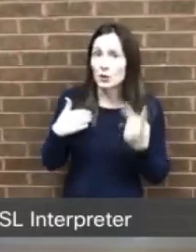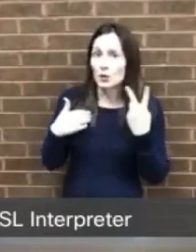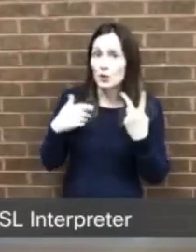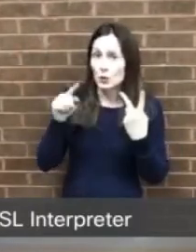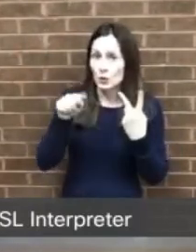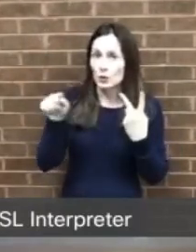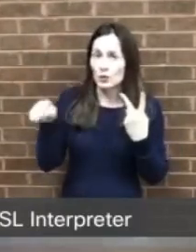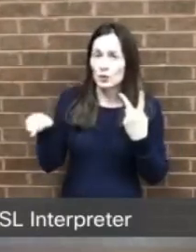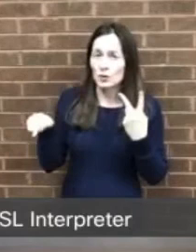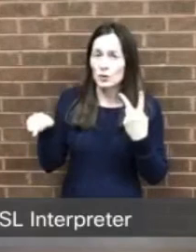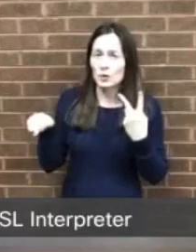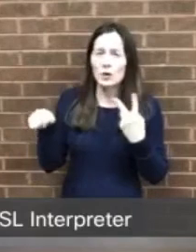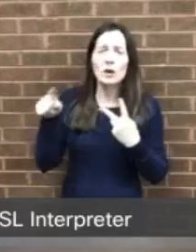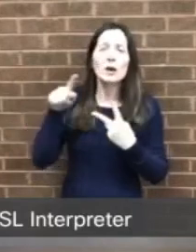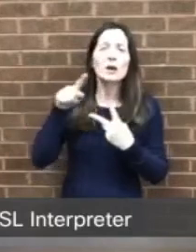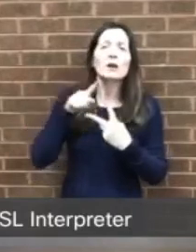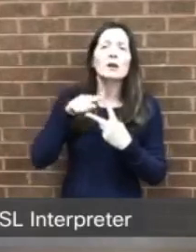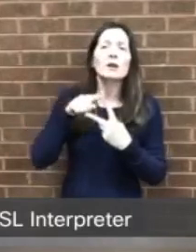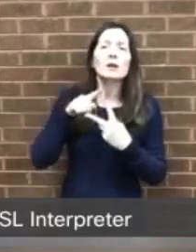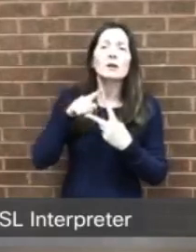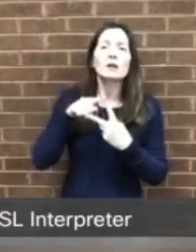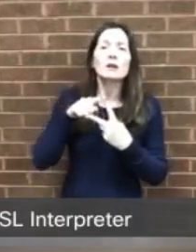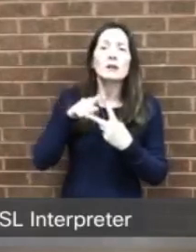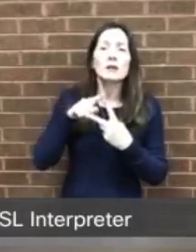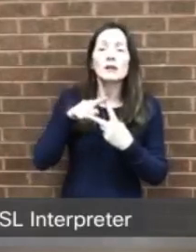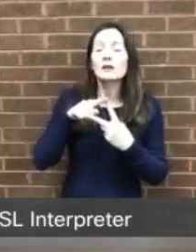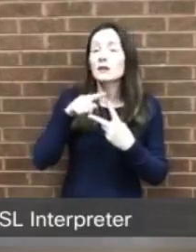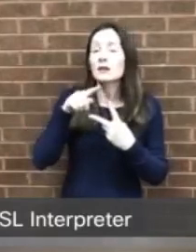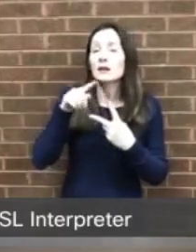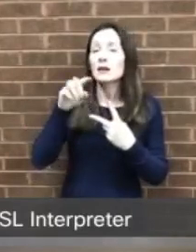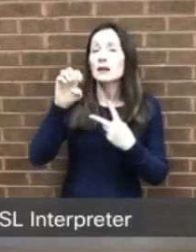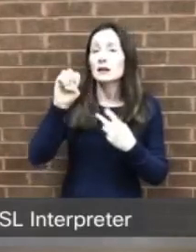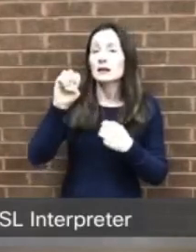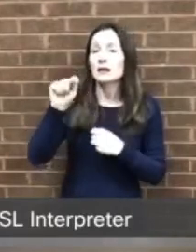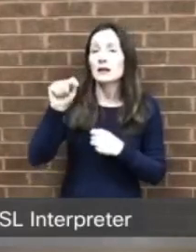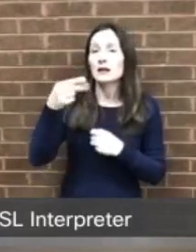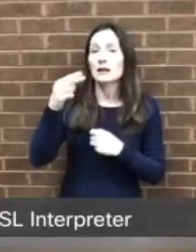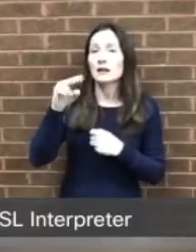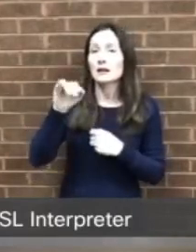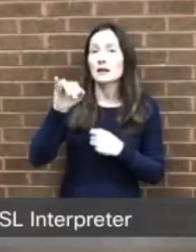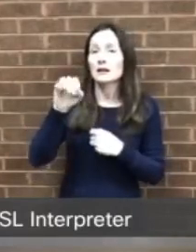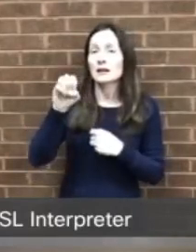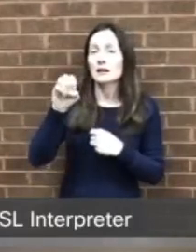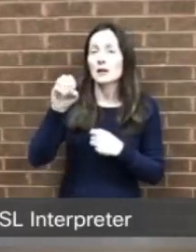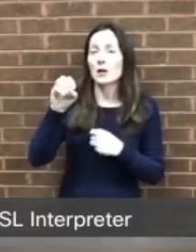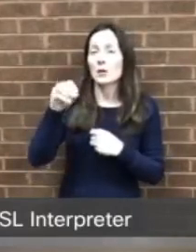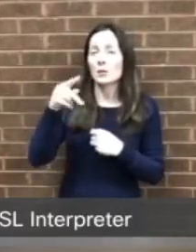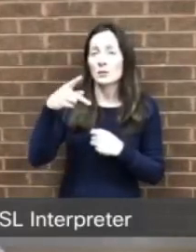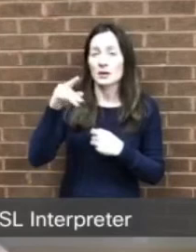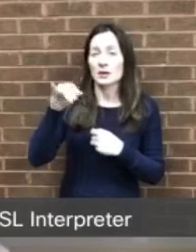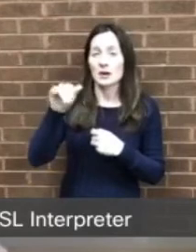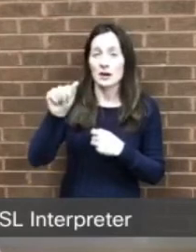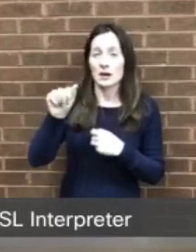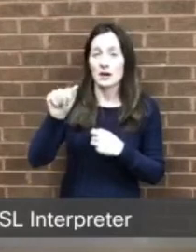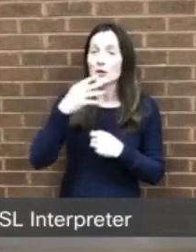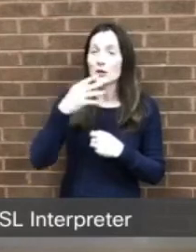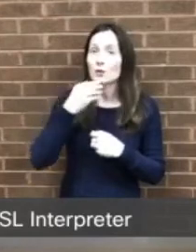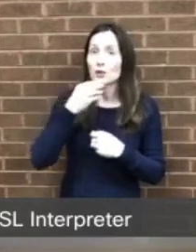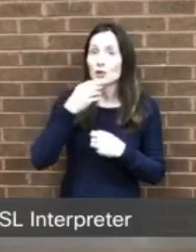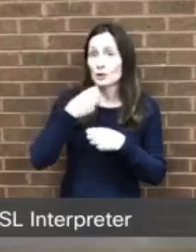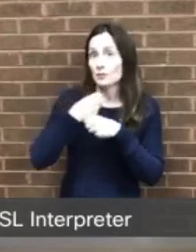here is actually made by Ethiopian Jews in Israel. And you'll see that it has five candles in